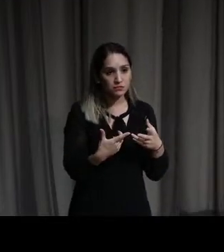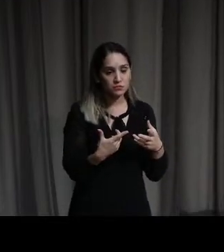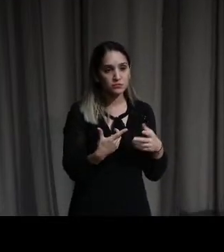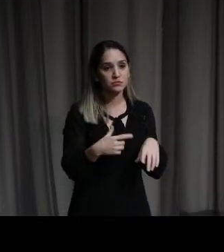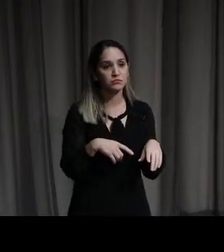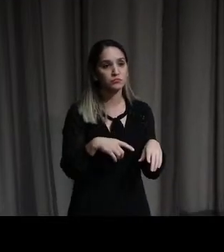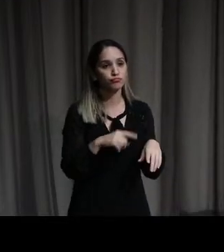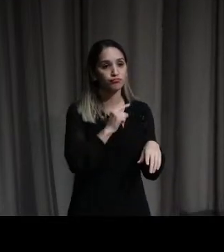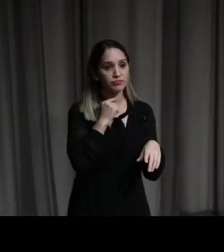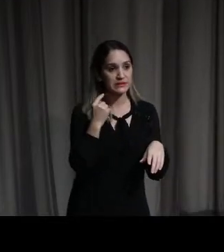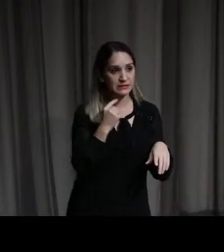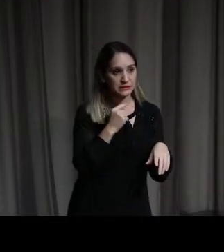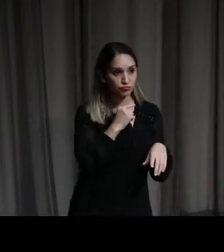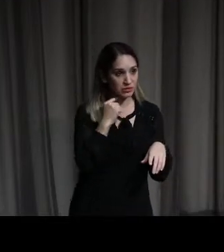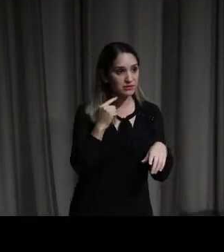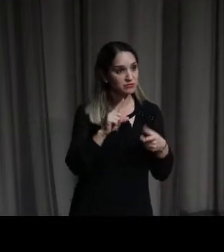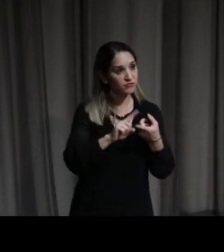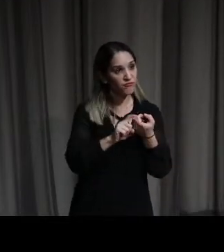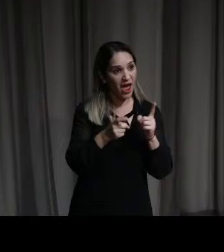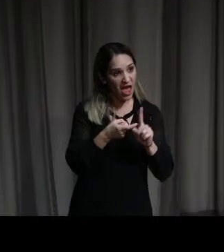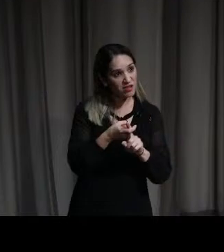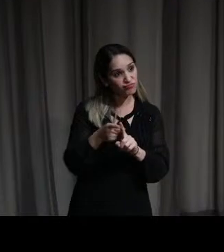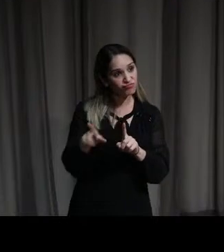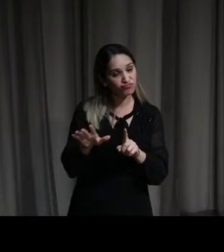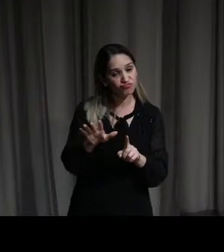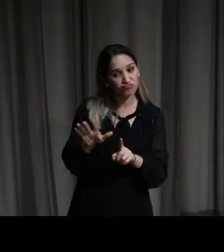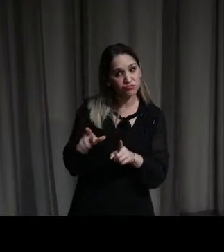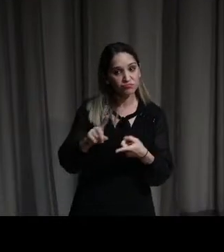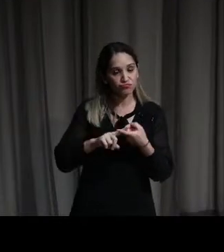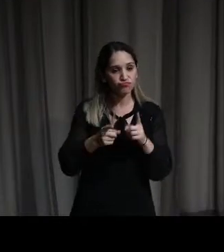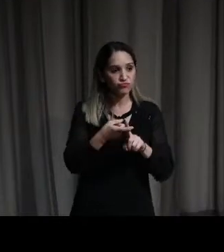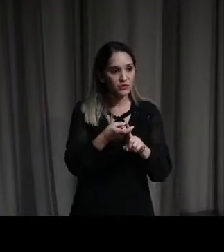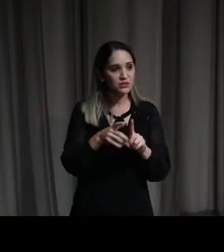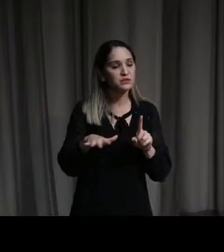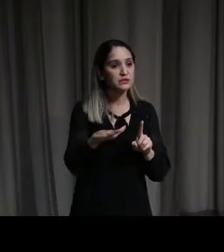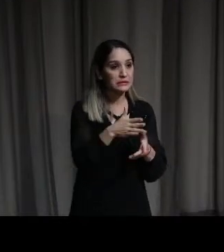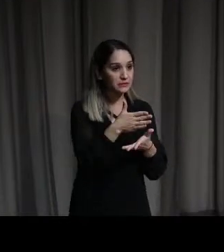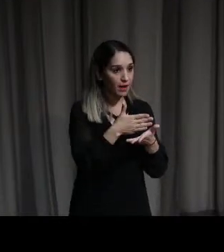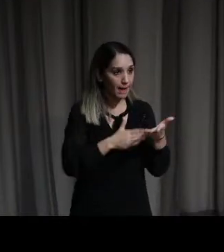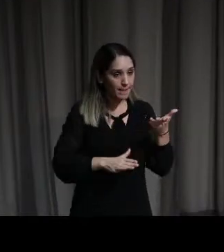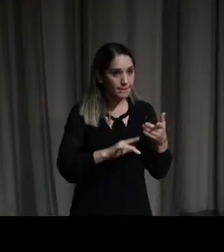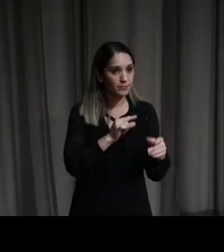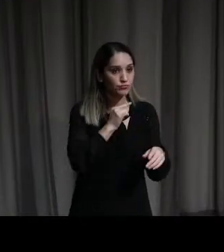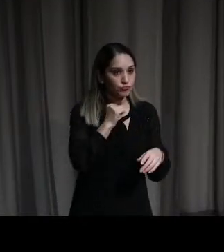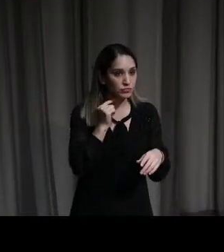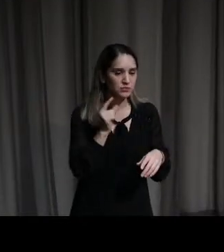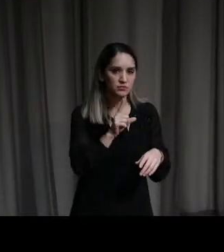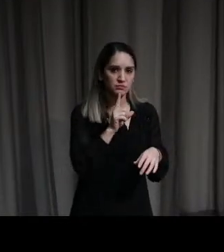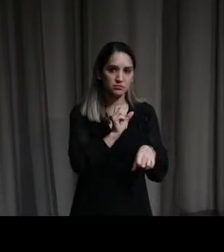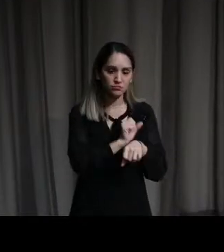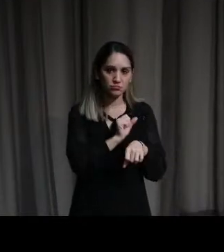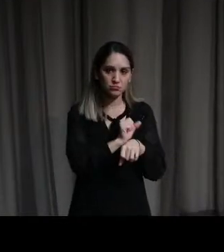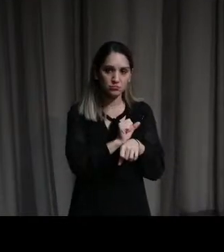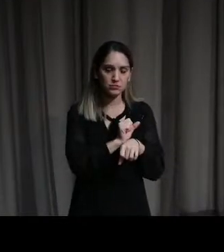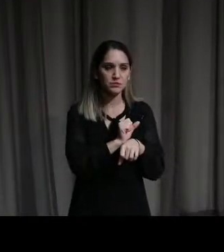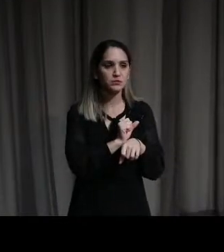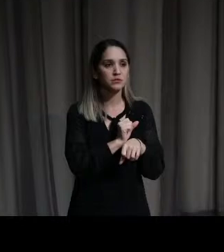priests, and the priests were, some priests specifically, were very involved